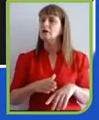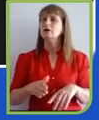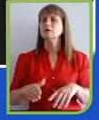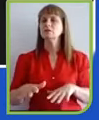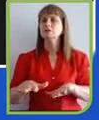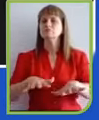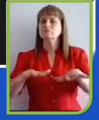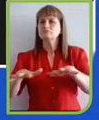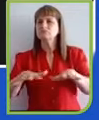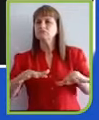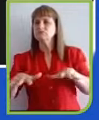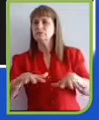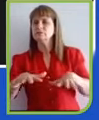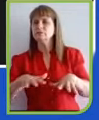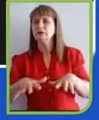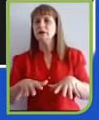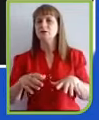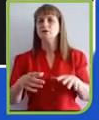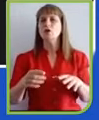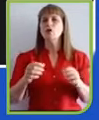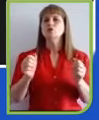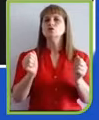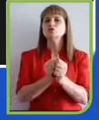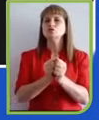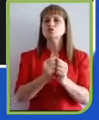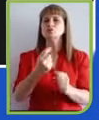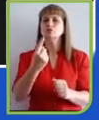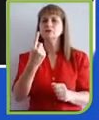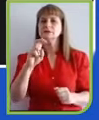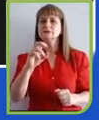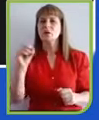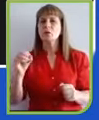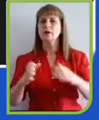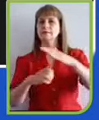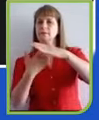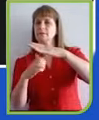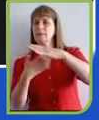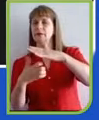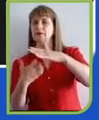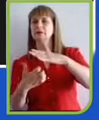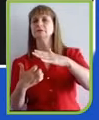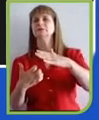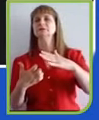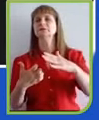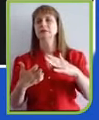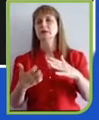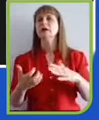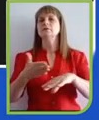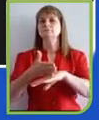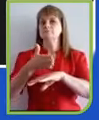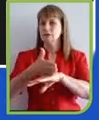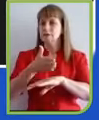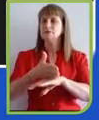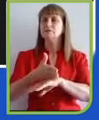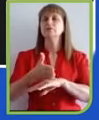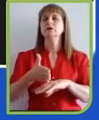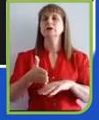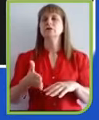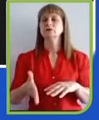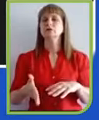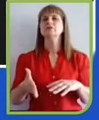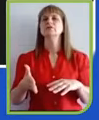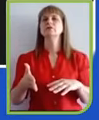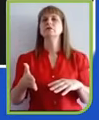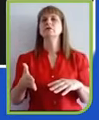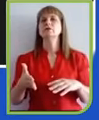companies mobilized that, along the day, will perform activities of sensibility to their